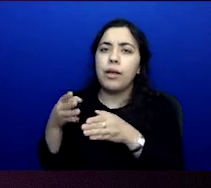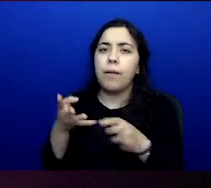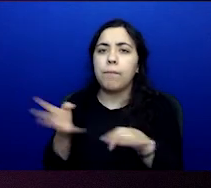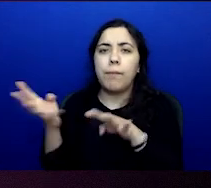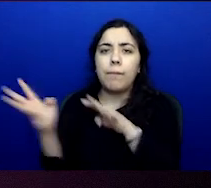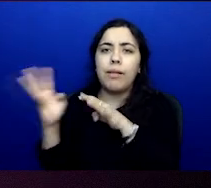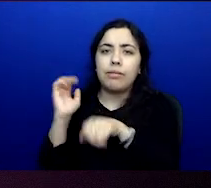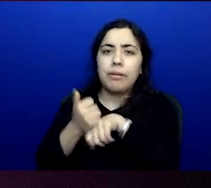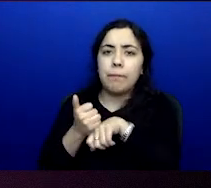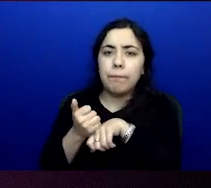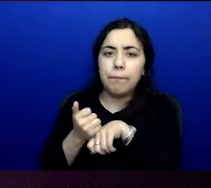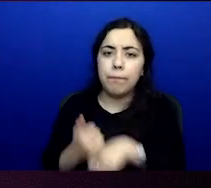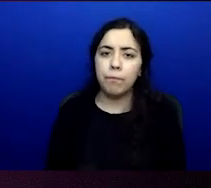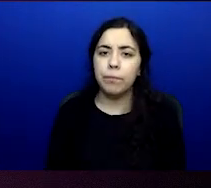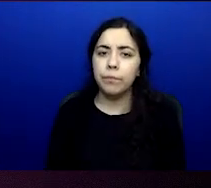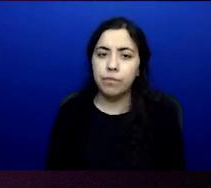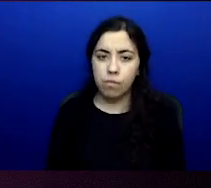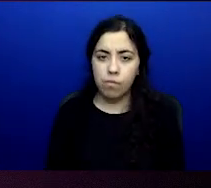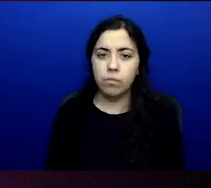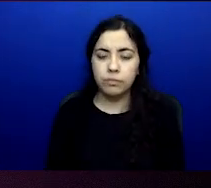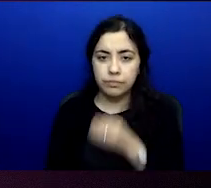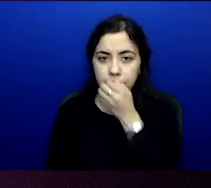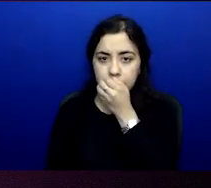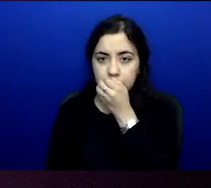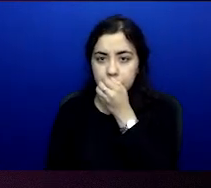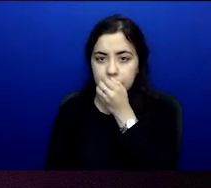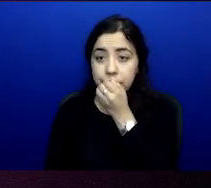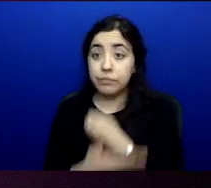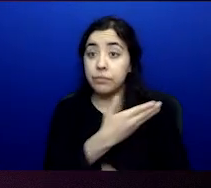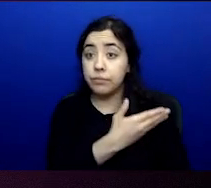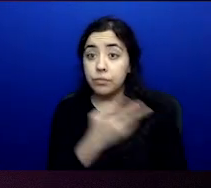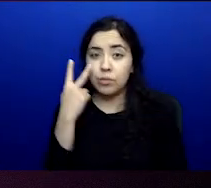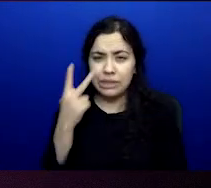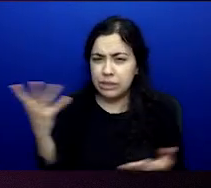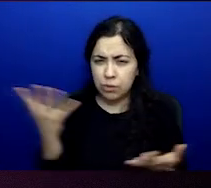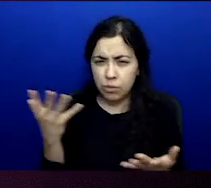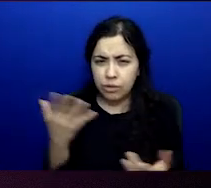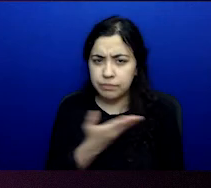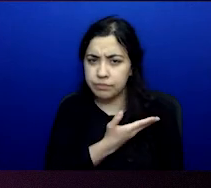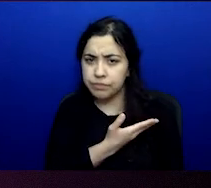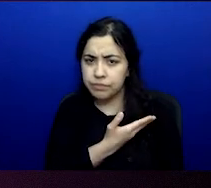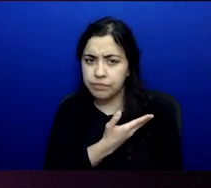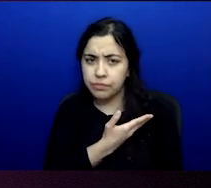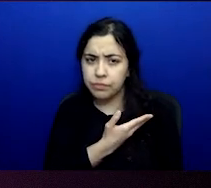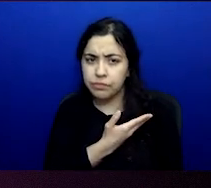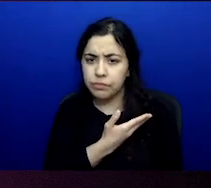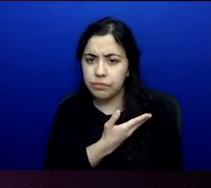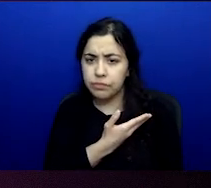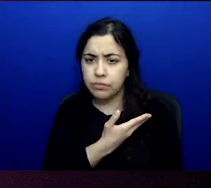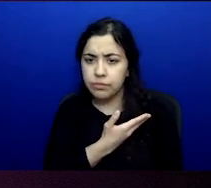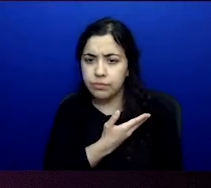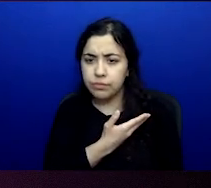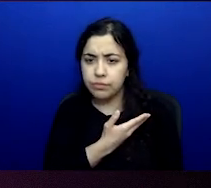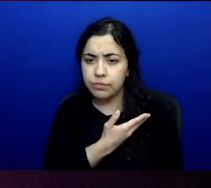setup. So what you see here, line version of Kedro, you can see